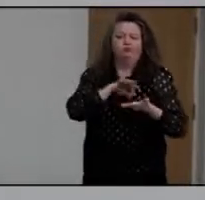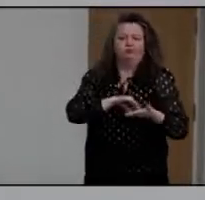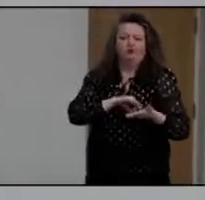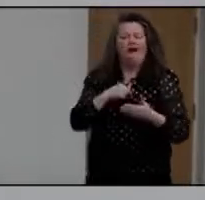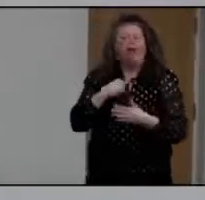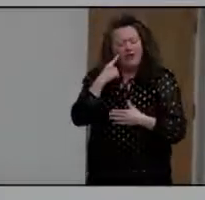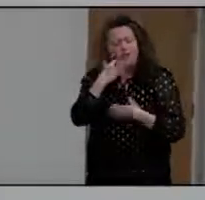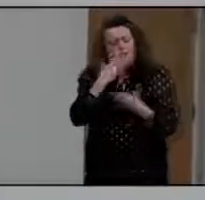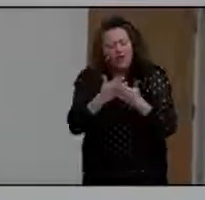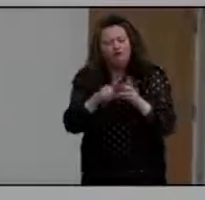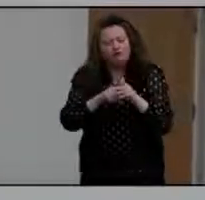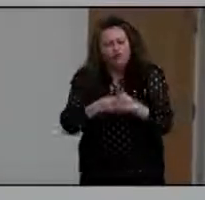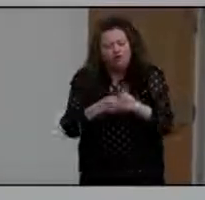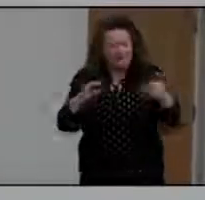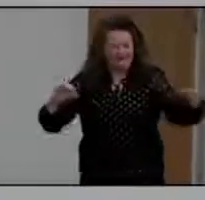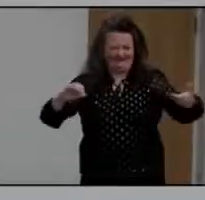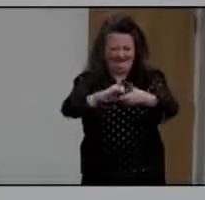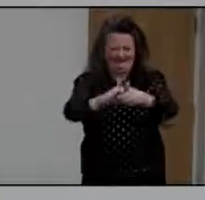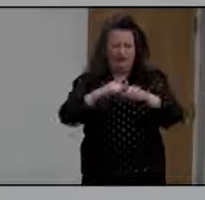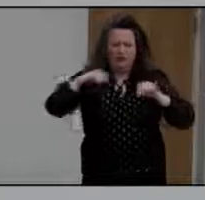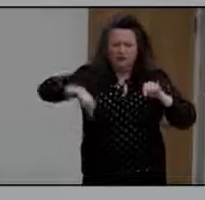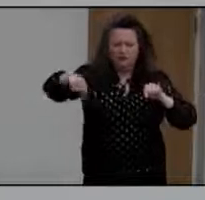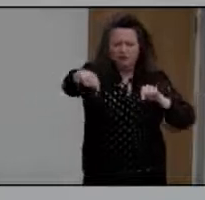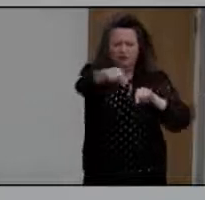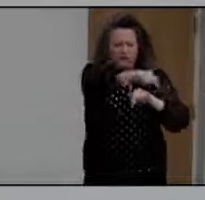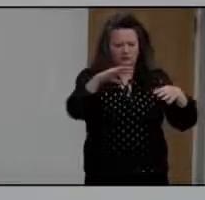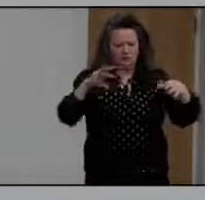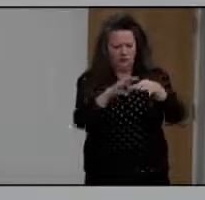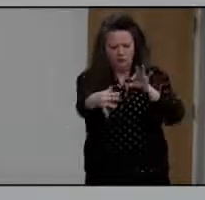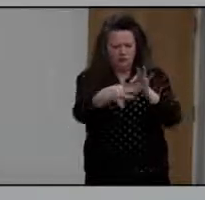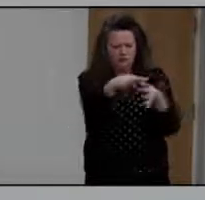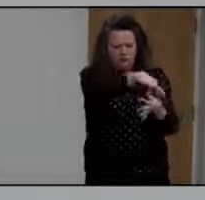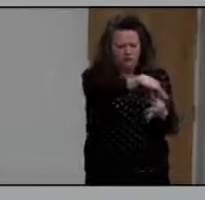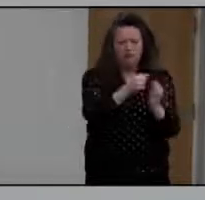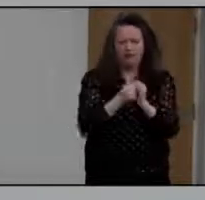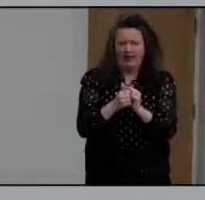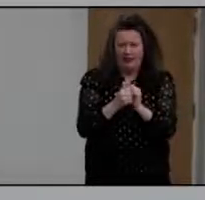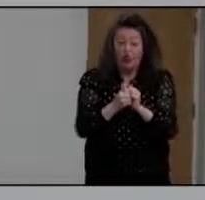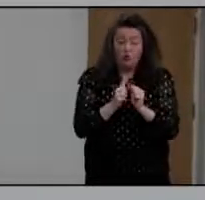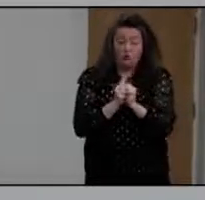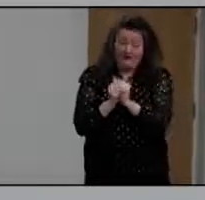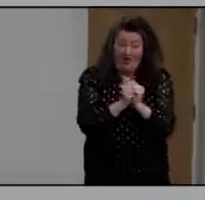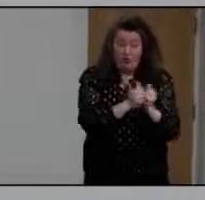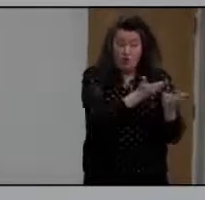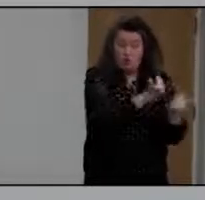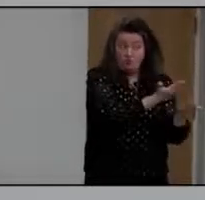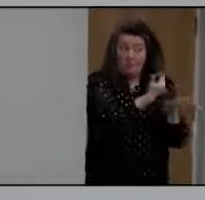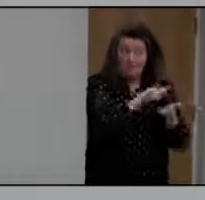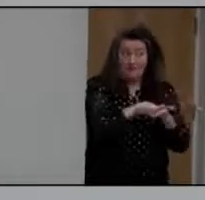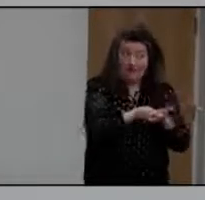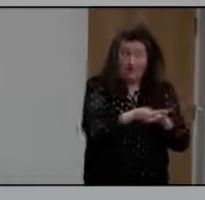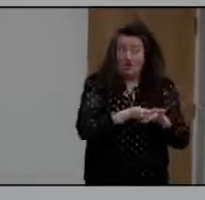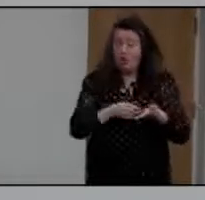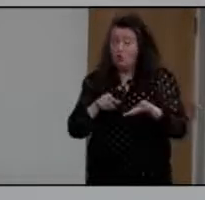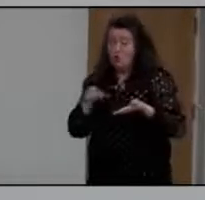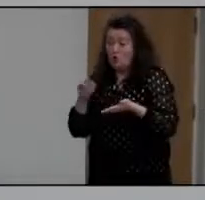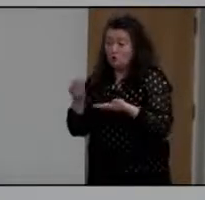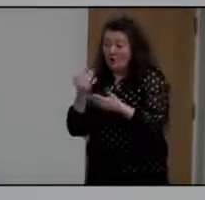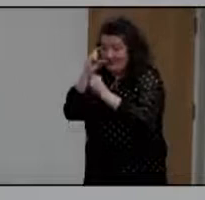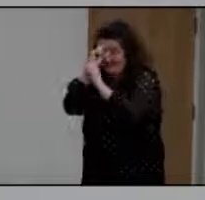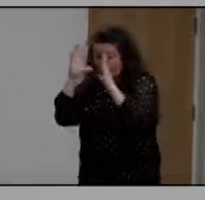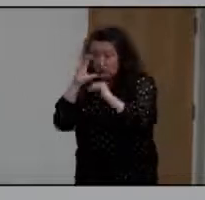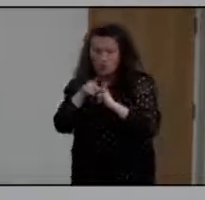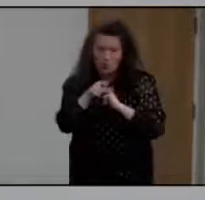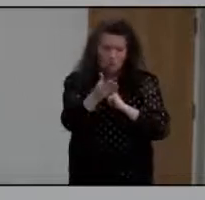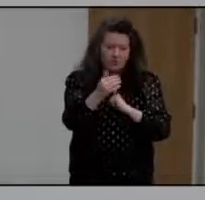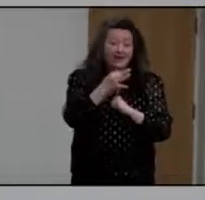towards bringing all the ingredients to the mix, the vision, the money, and the expertise. And hopefully we'll